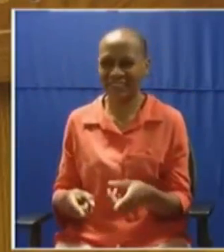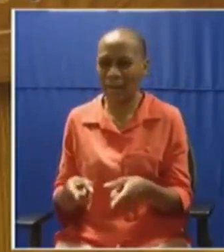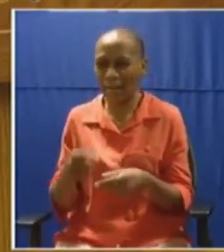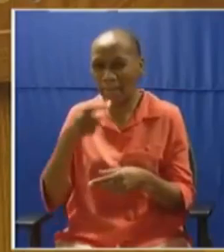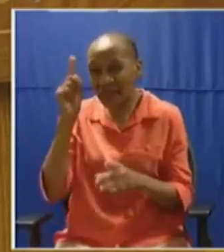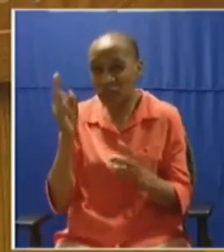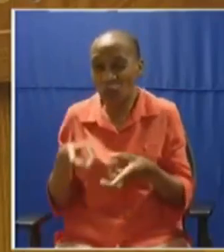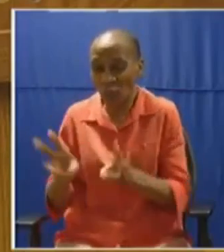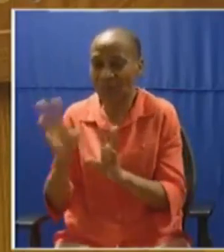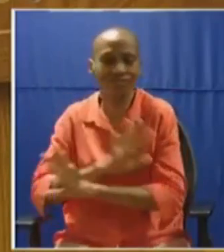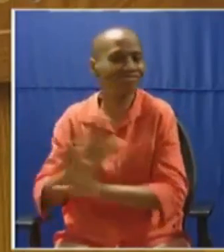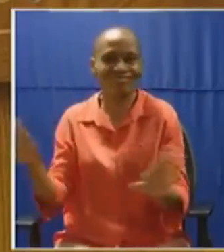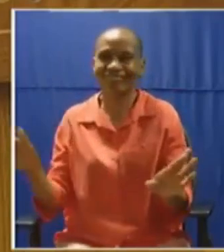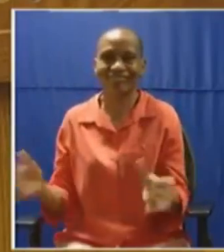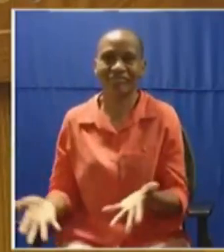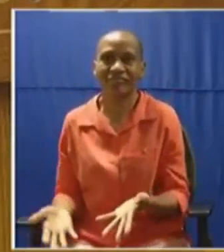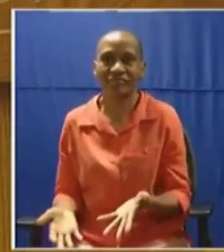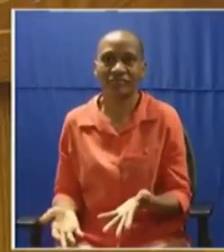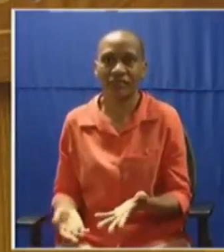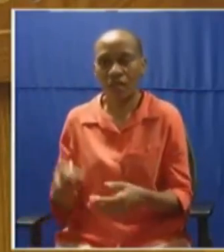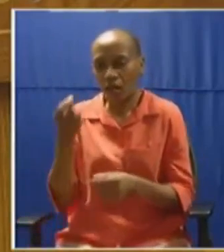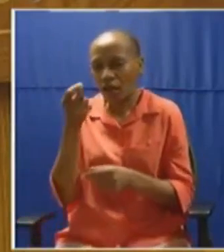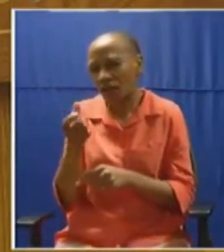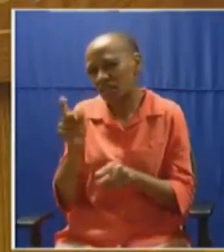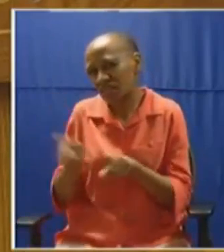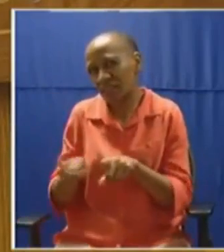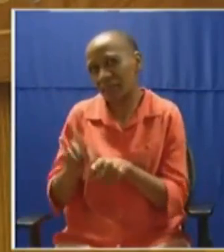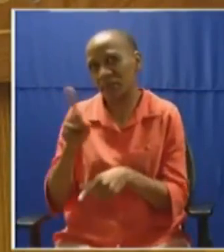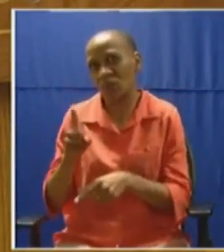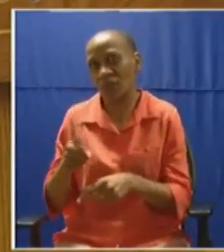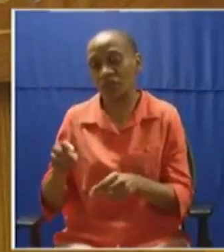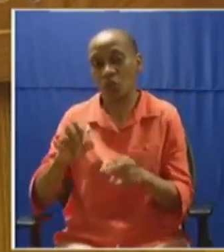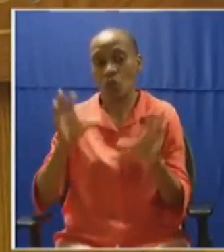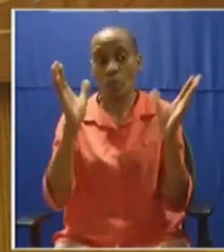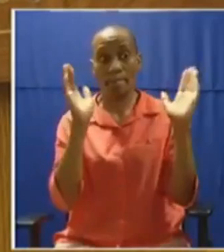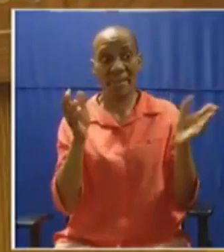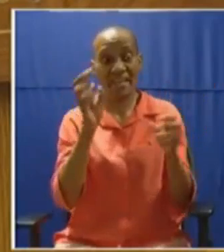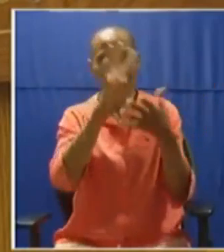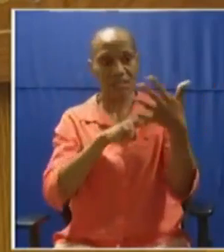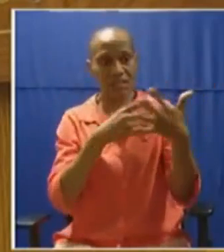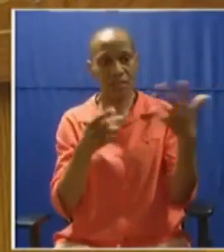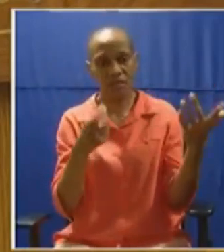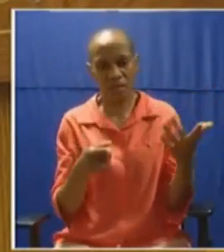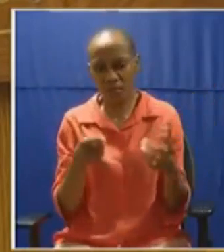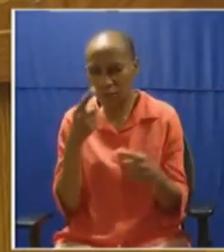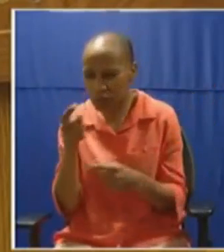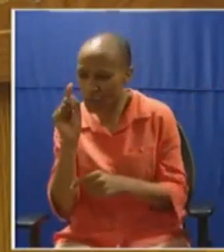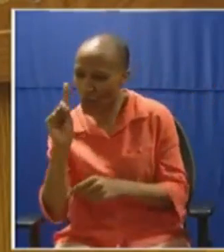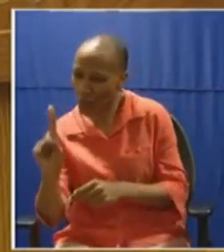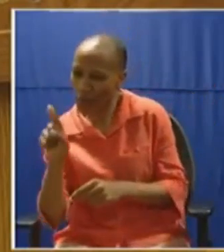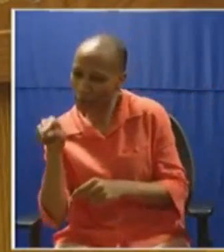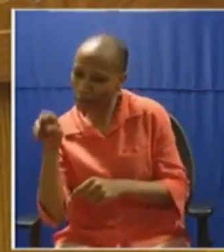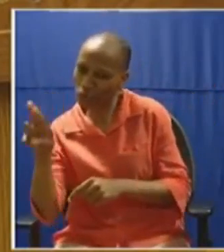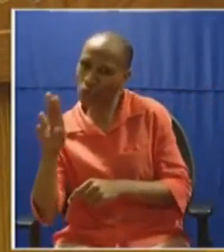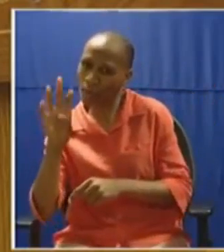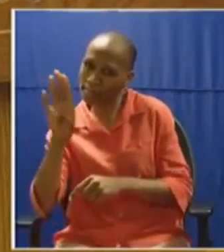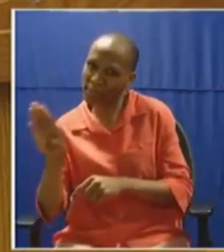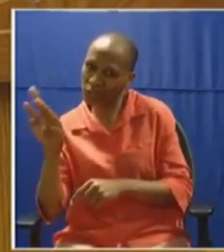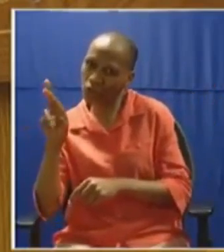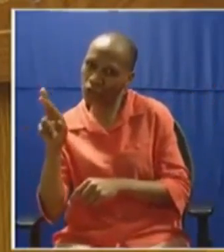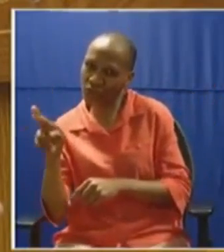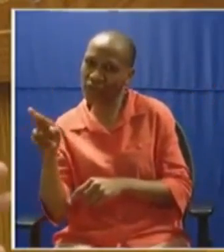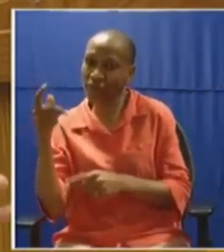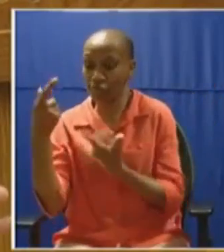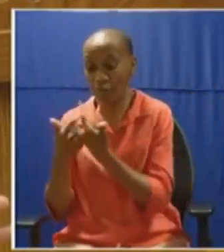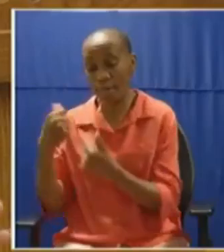in its implementation. It was little more than a giant pyramid scheme which saw some 1.2 billion rand of municipal